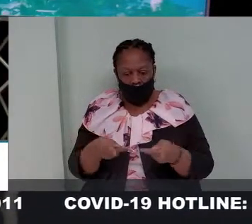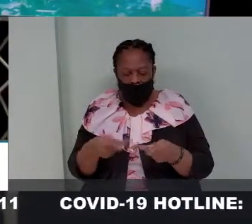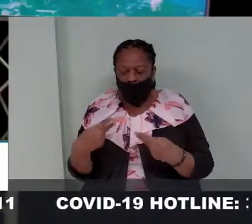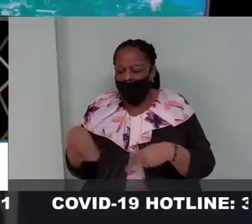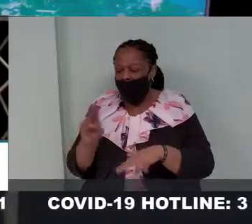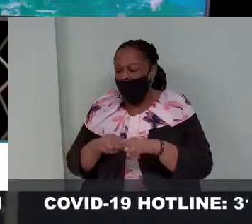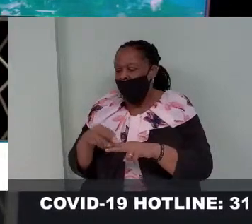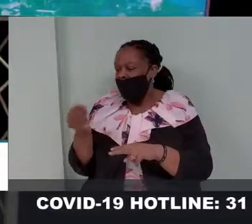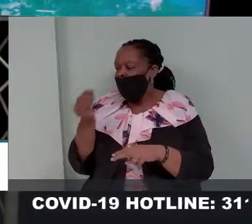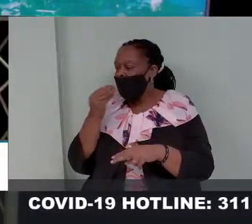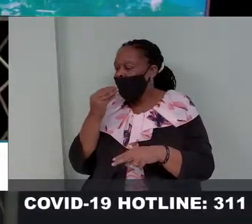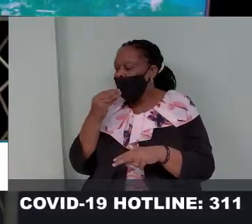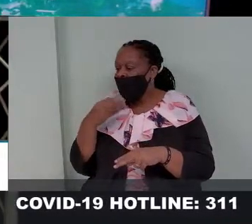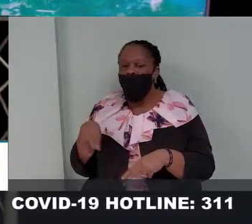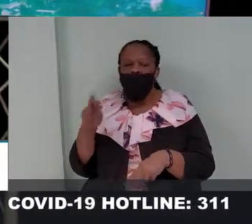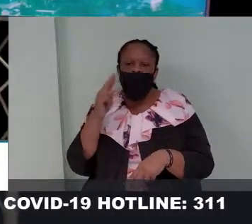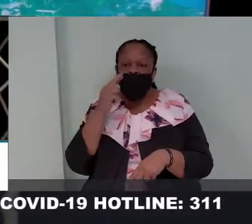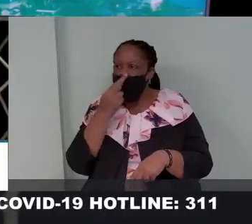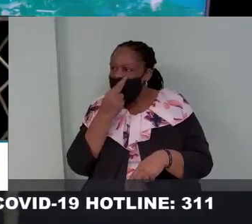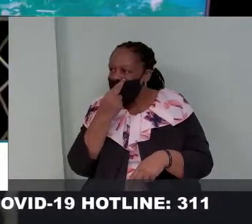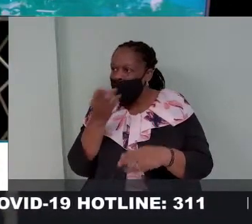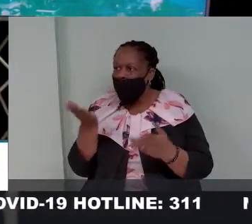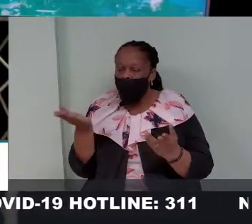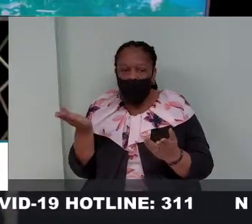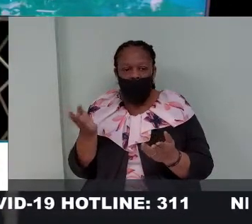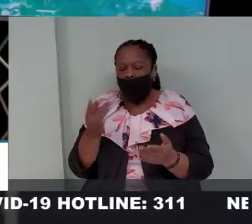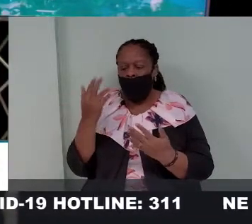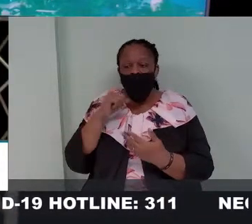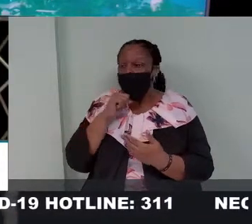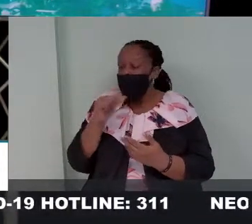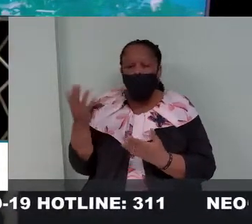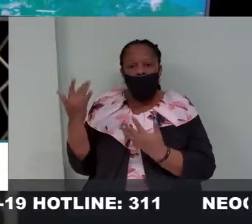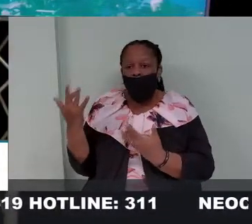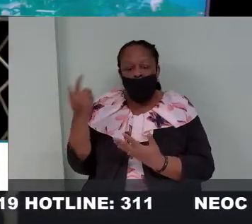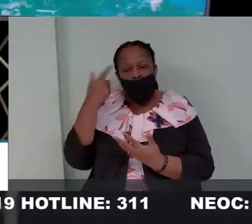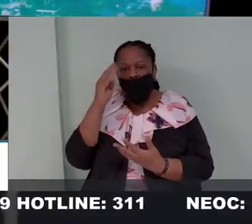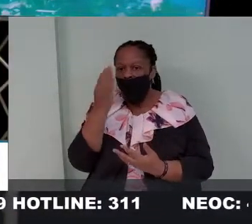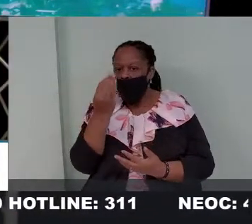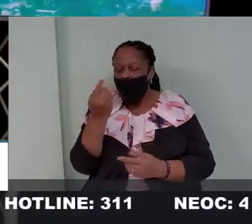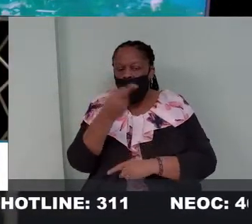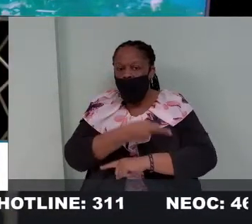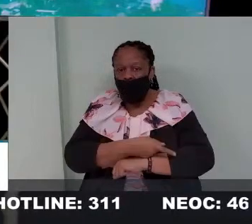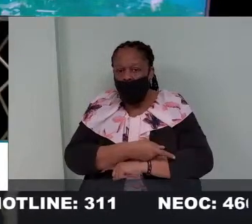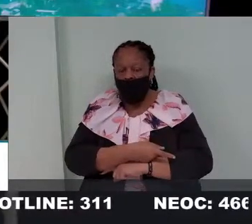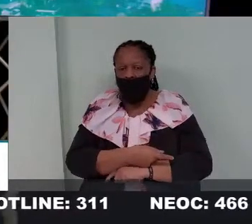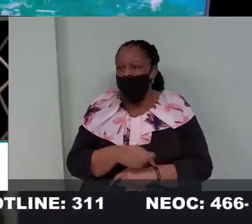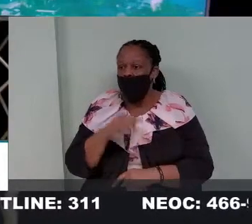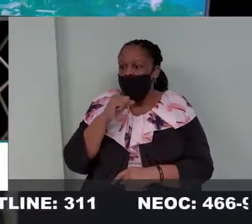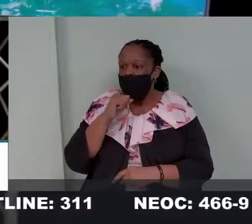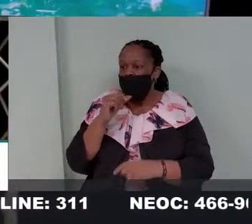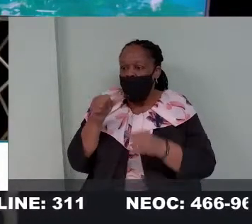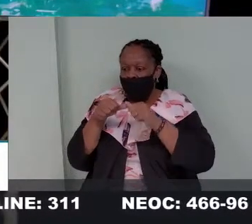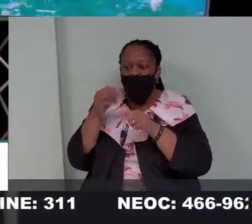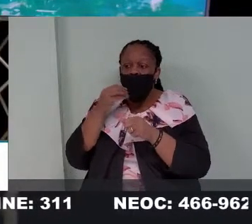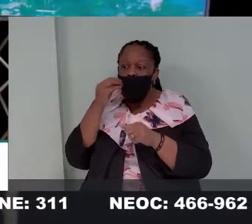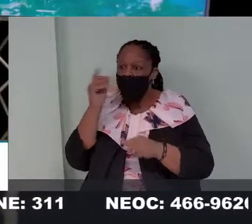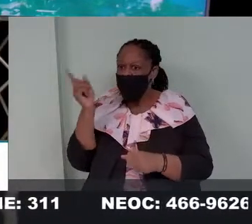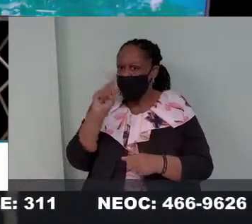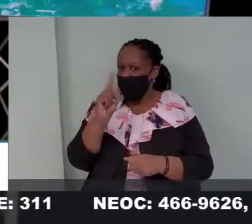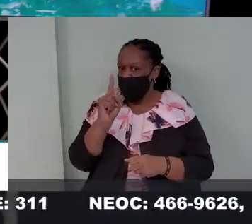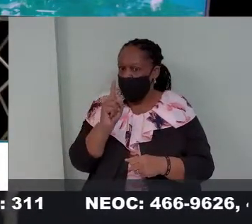visitors in Grenada that did not wait for who were in home quarantine, and they did not await